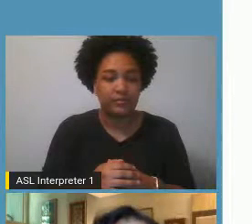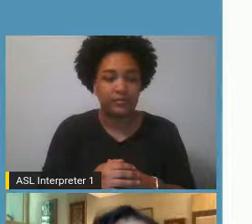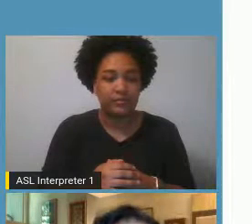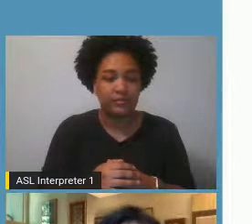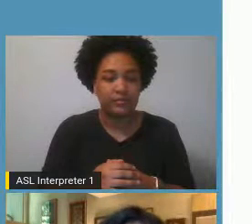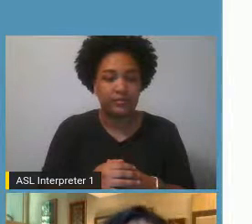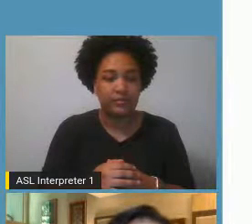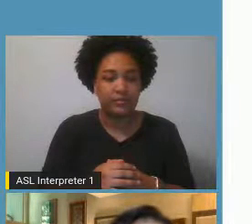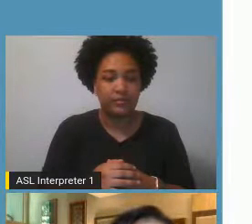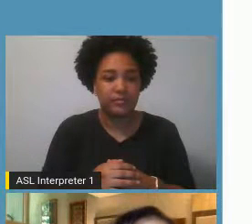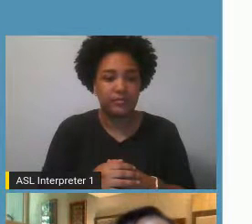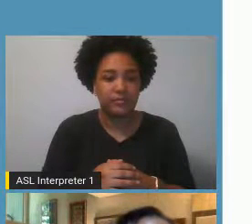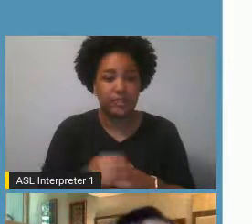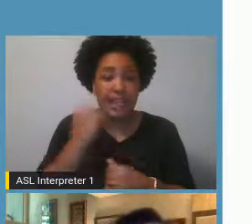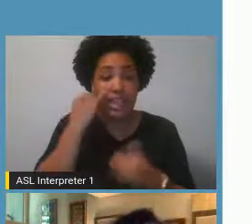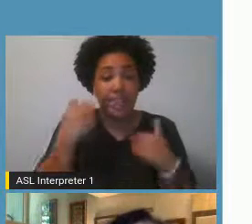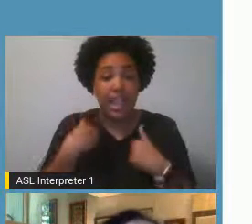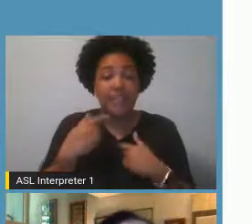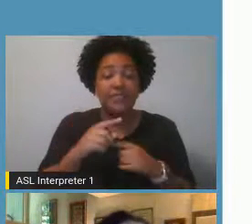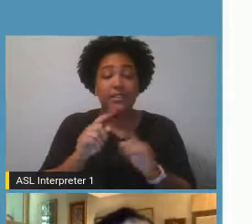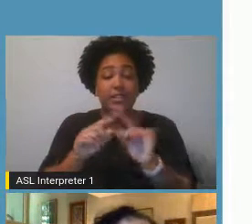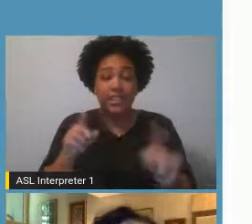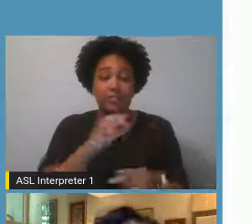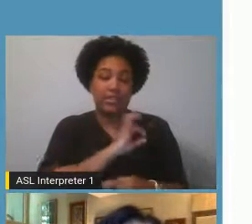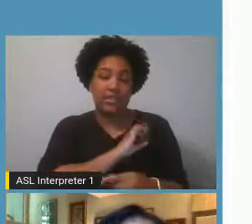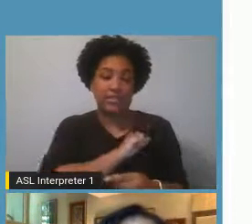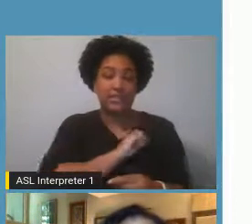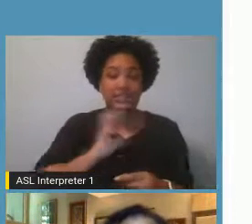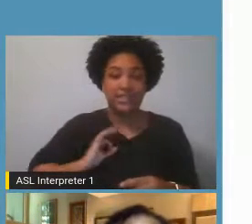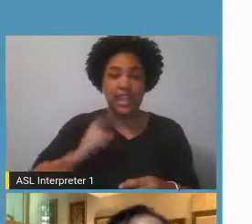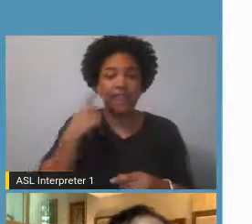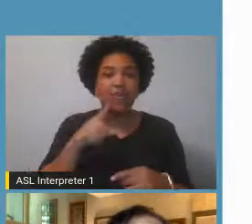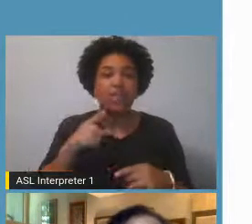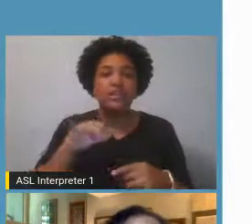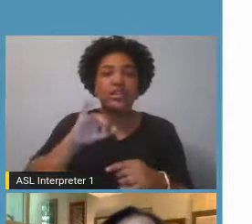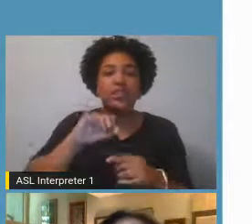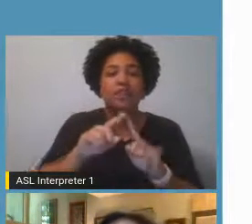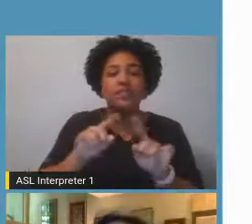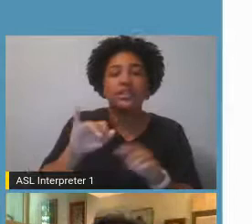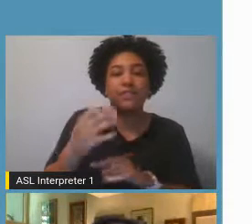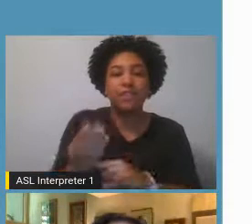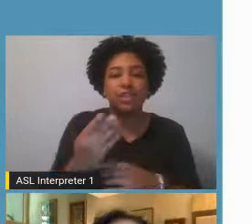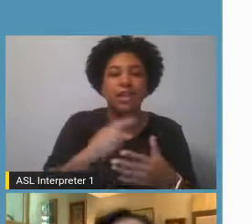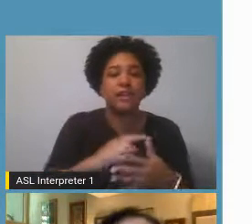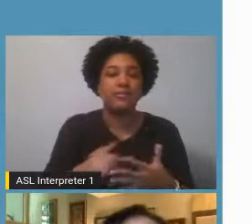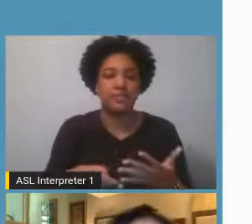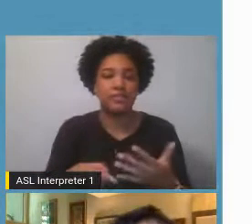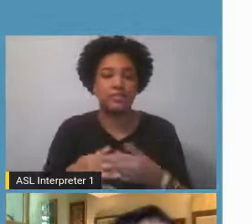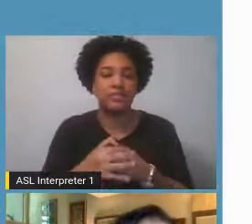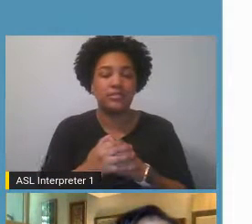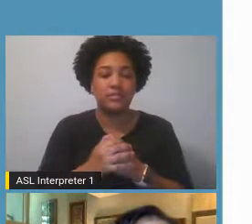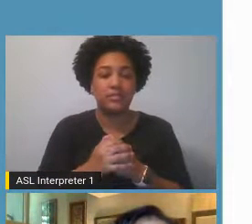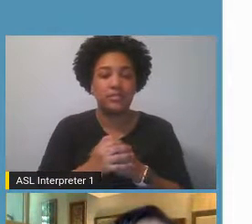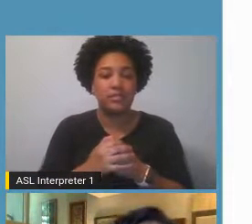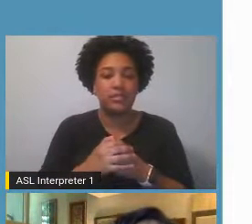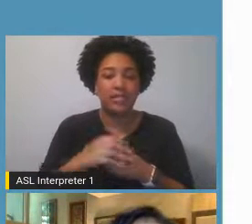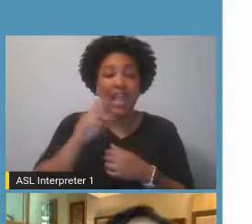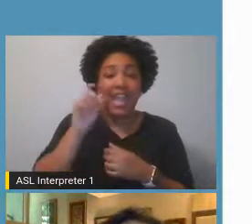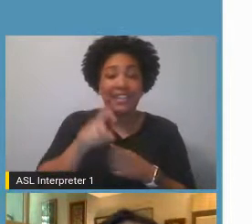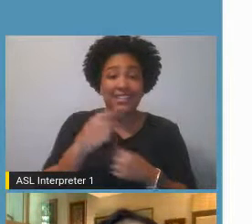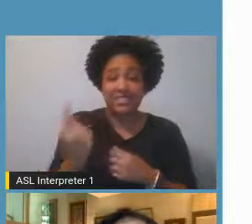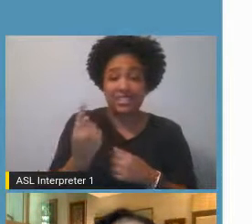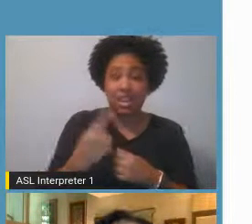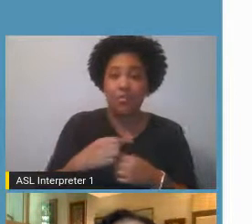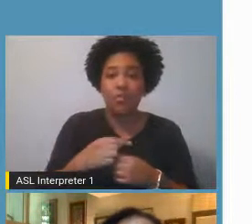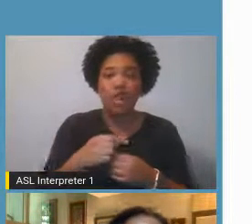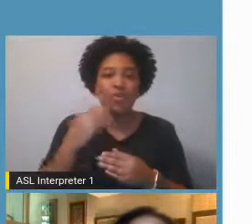can be digitized or photographed. Lastly, who's going to do the scanning? You need someone that's knowledgeable about photography and packing